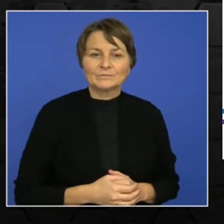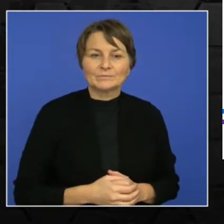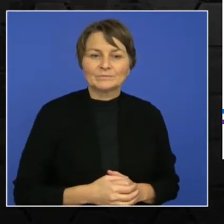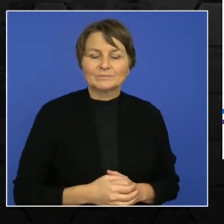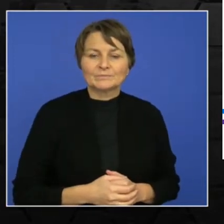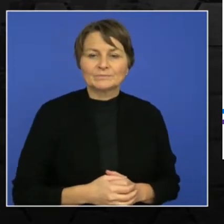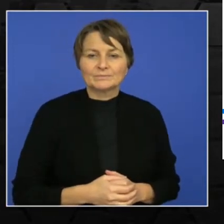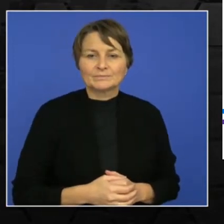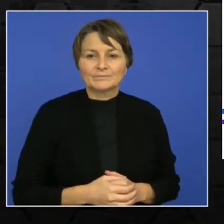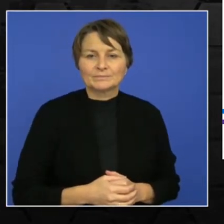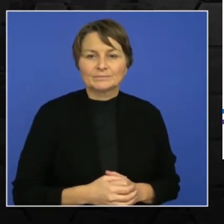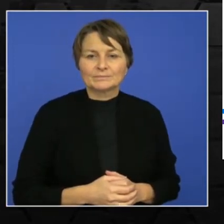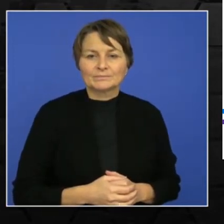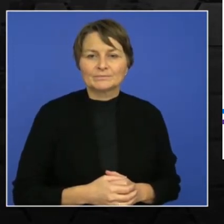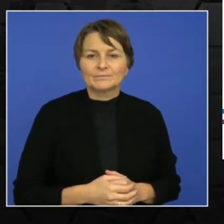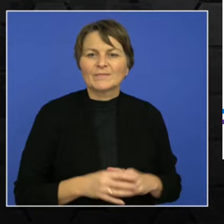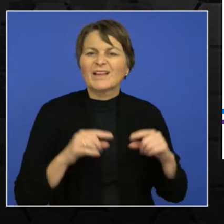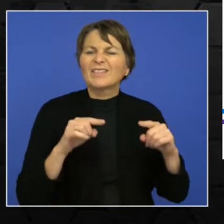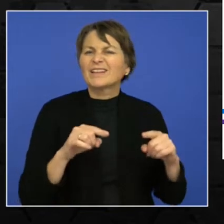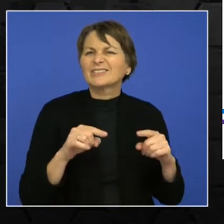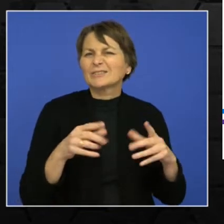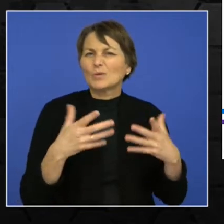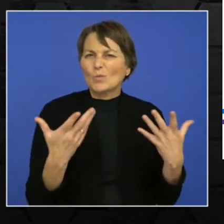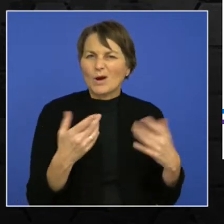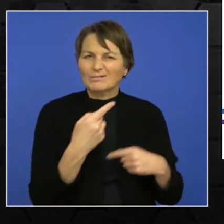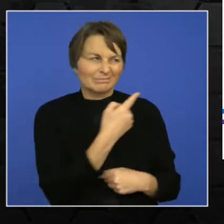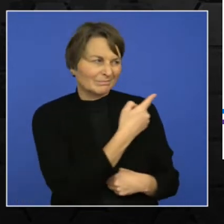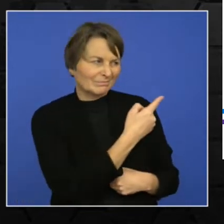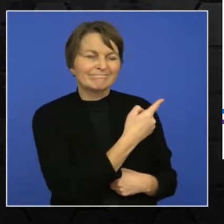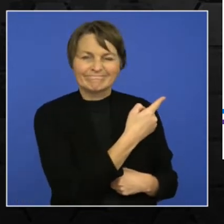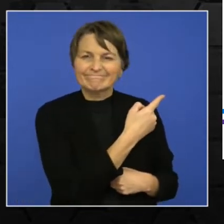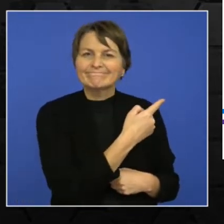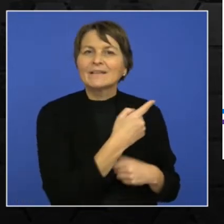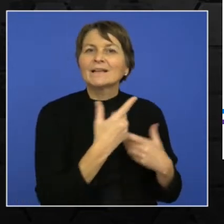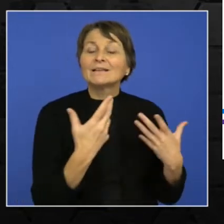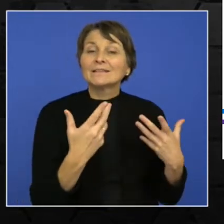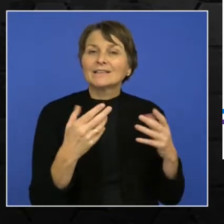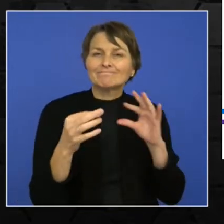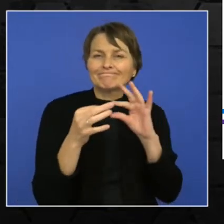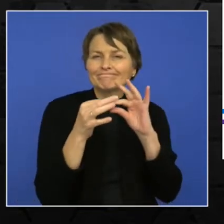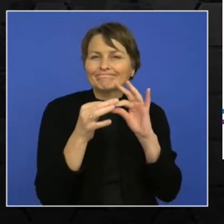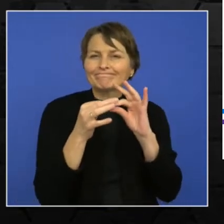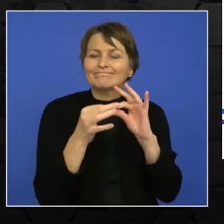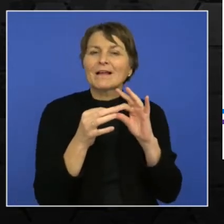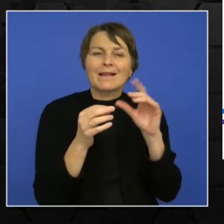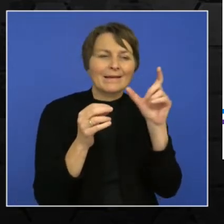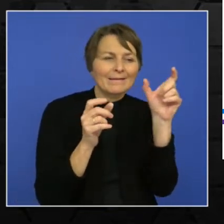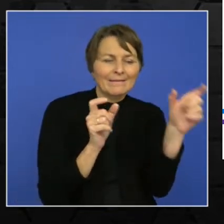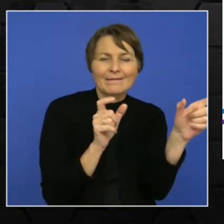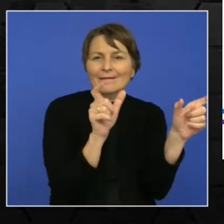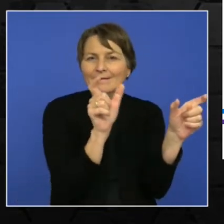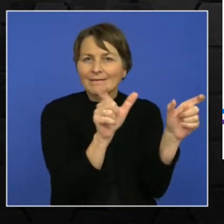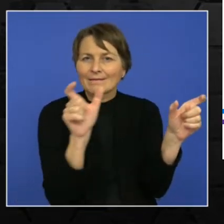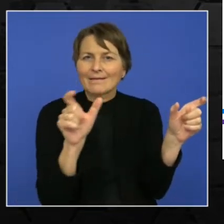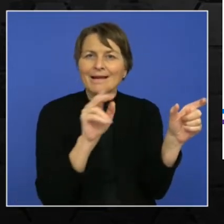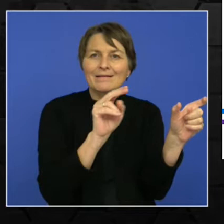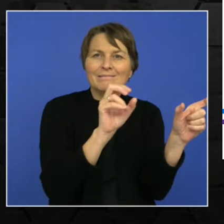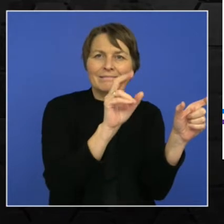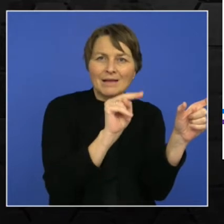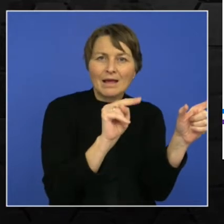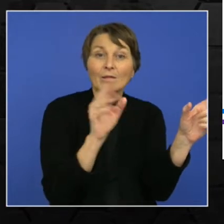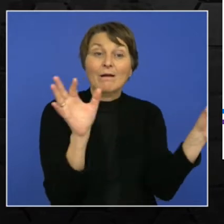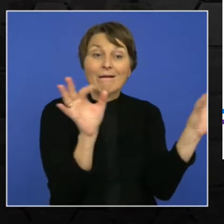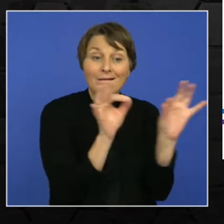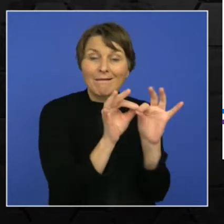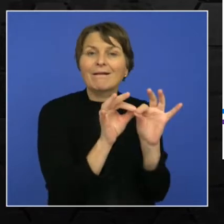of a dependency parsing as well, but it's mostly related to uh, nouns being related to pronouns and all